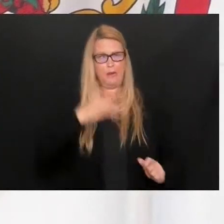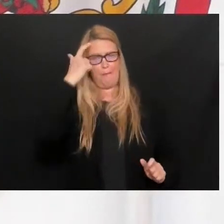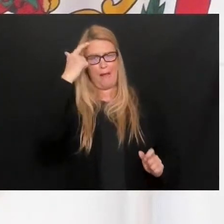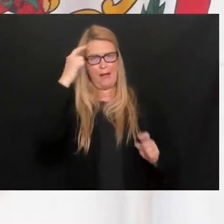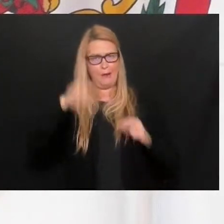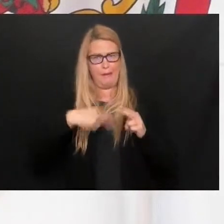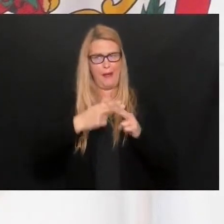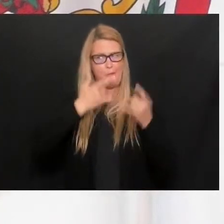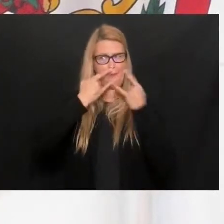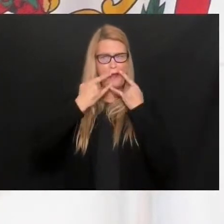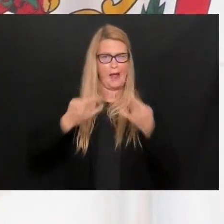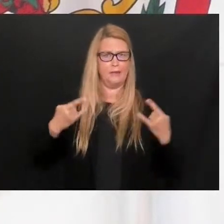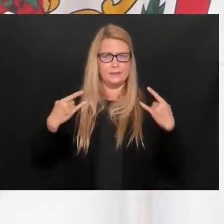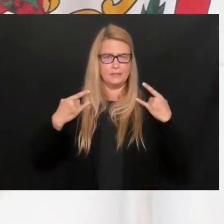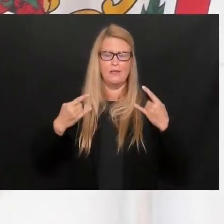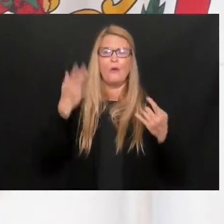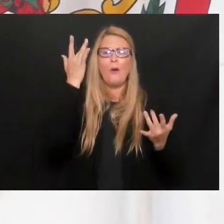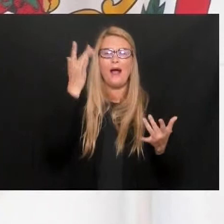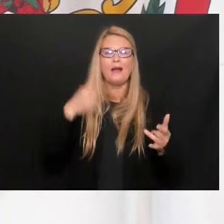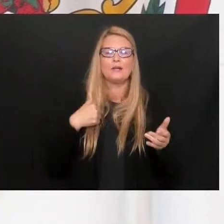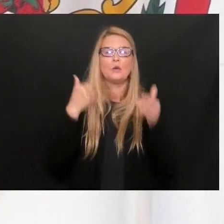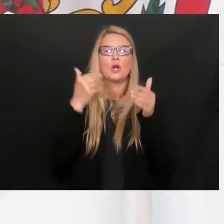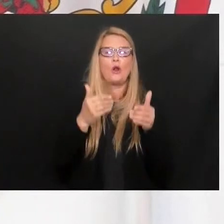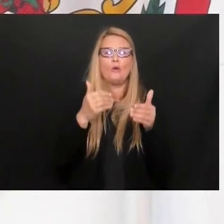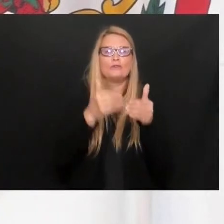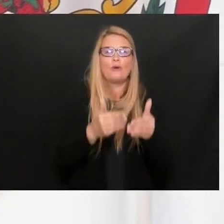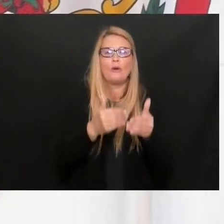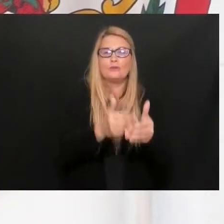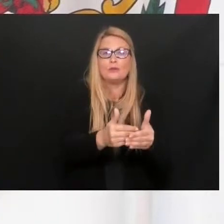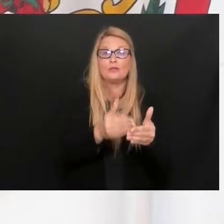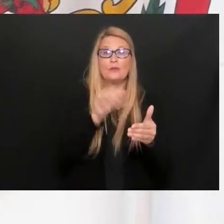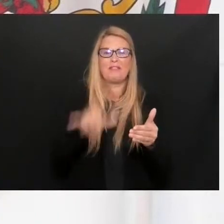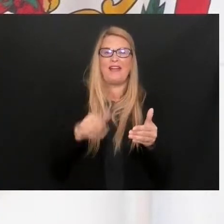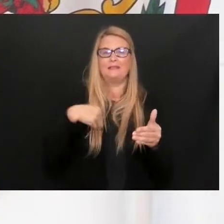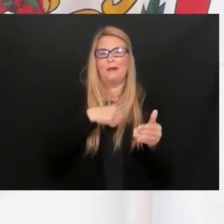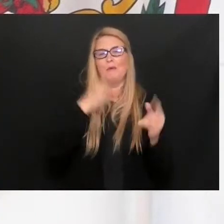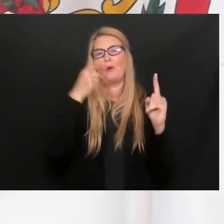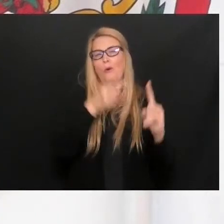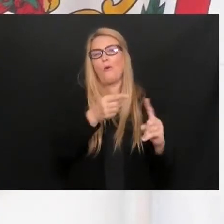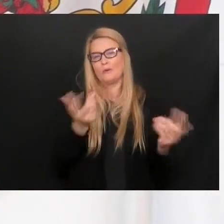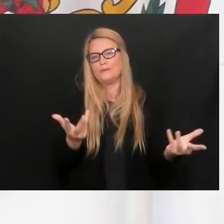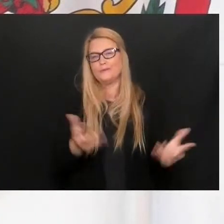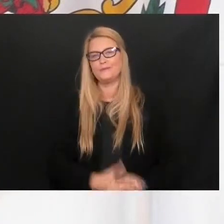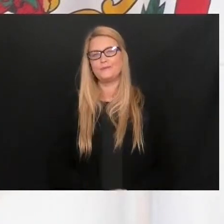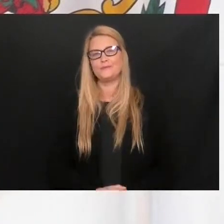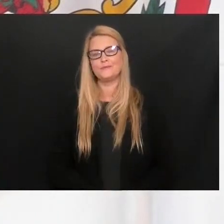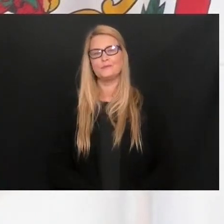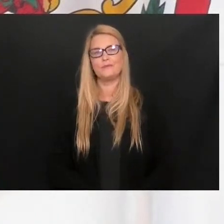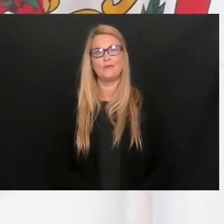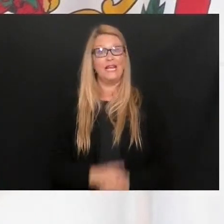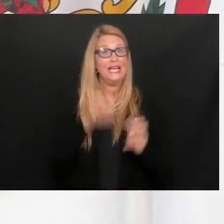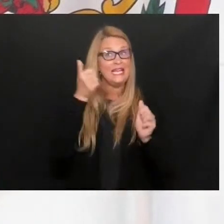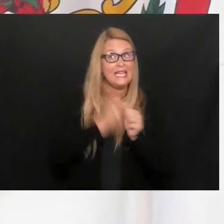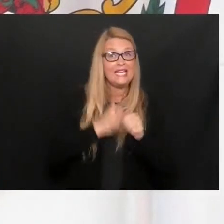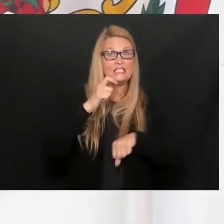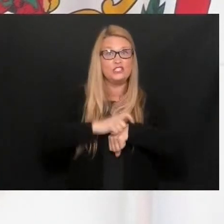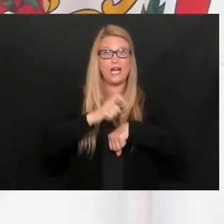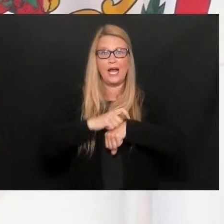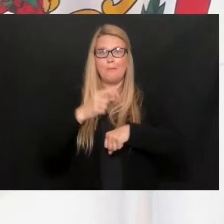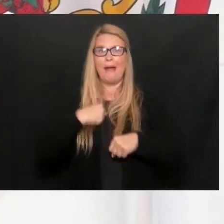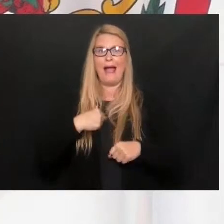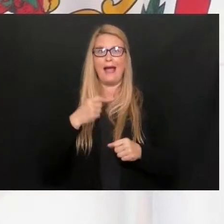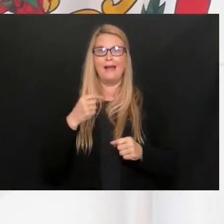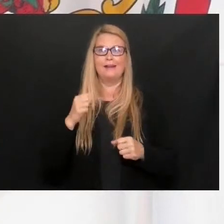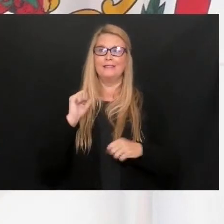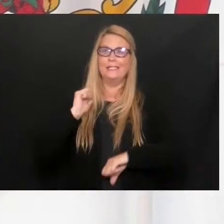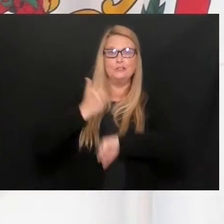mask, because we'll be close. But that's the goal. And absolutely every time I've asked you and put a goal in front of you,